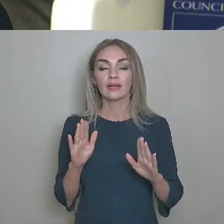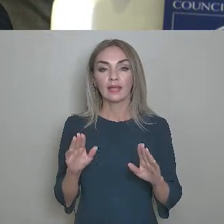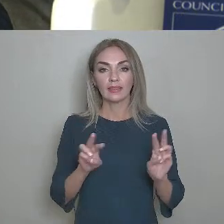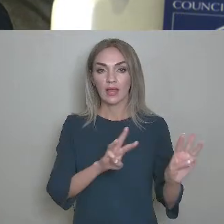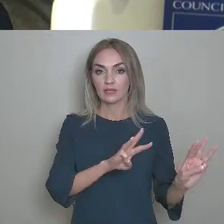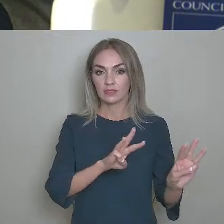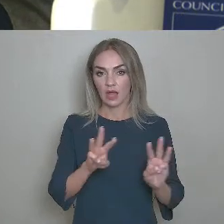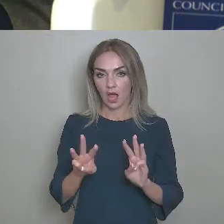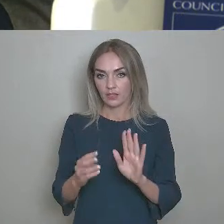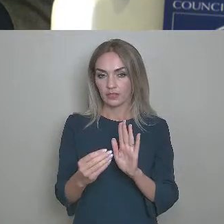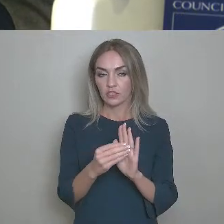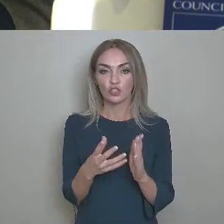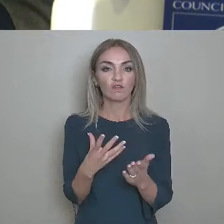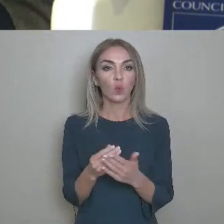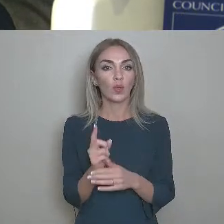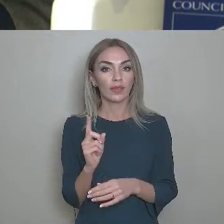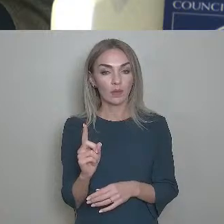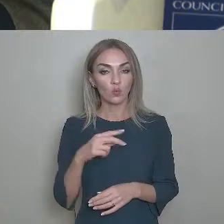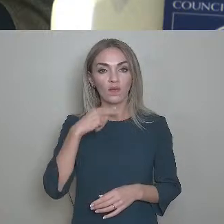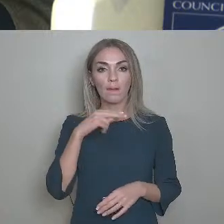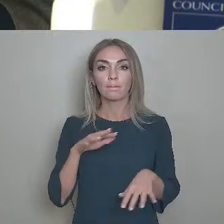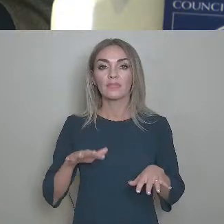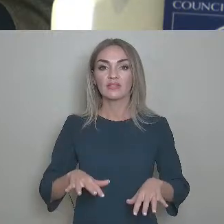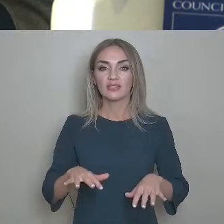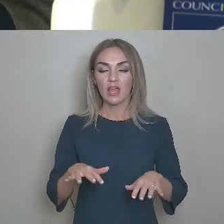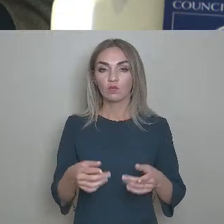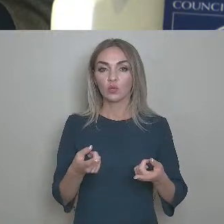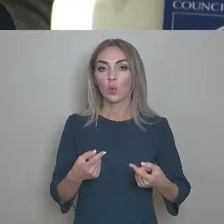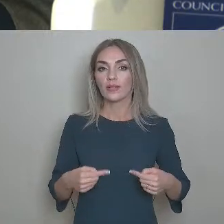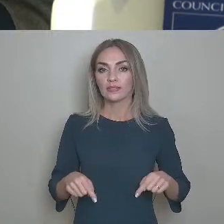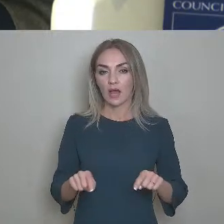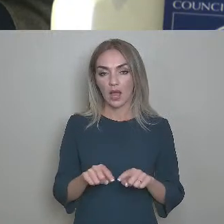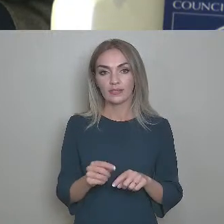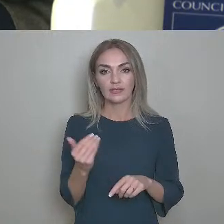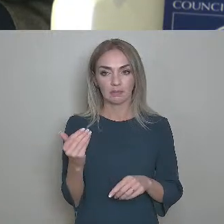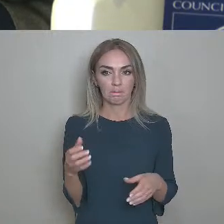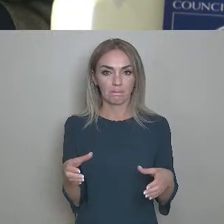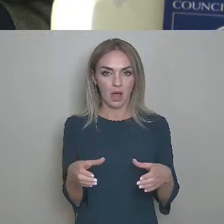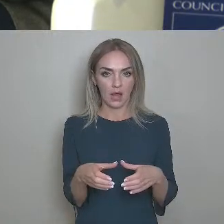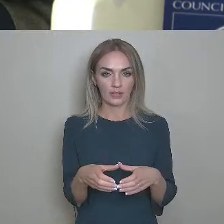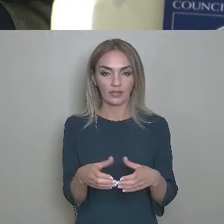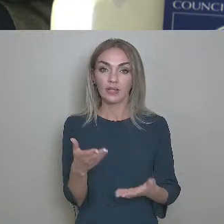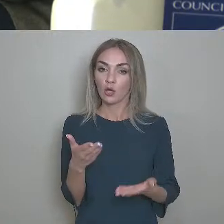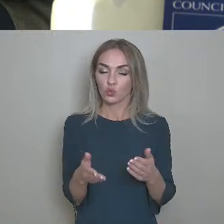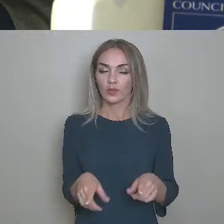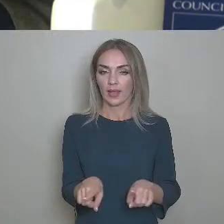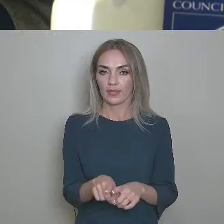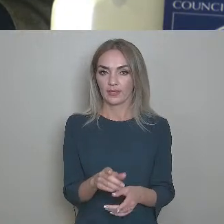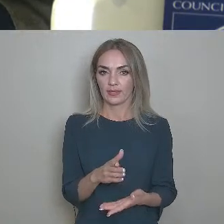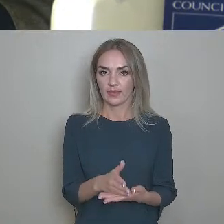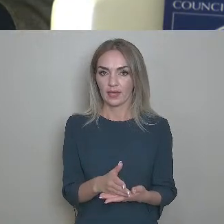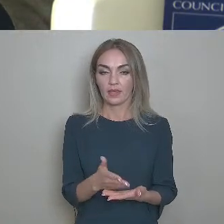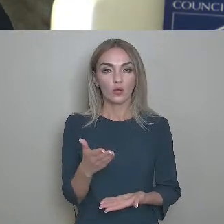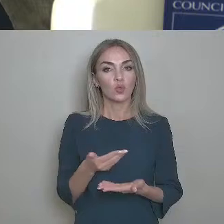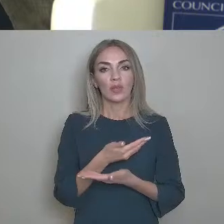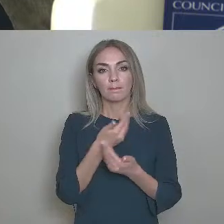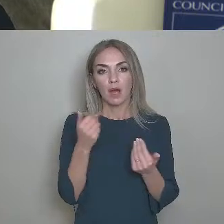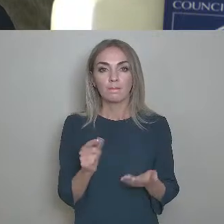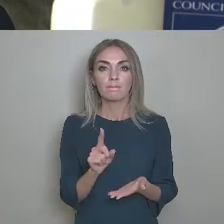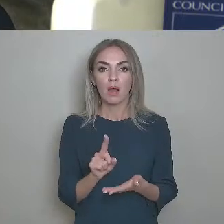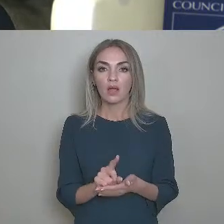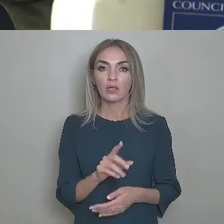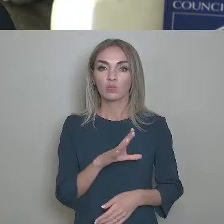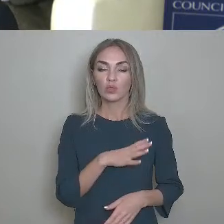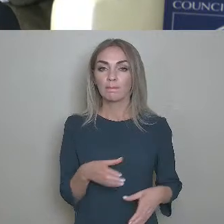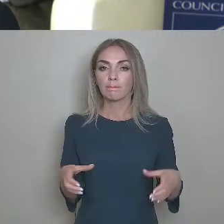shouldn't be it should not only be notification on the website, if the website is available. That's